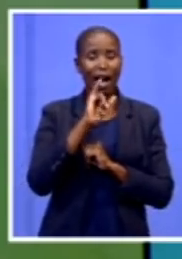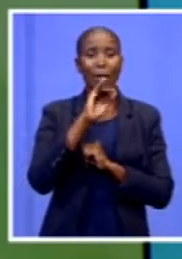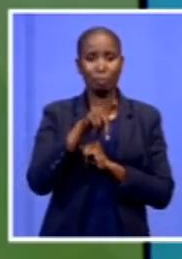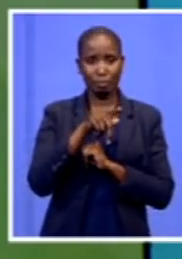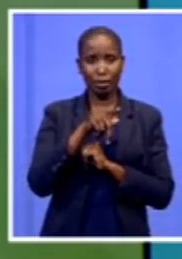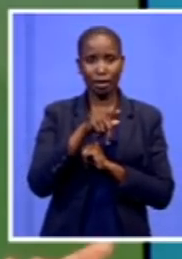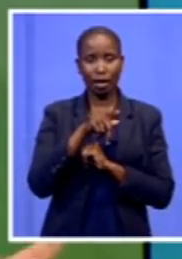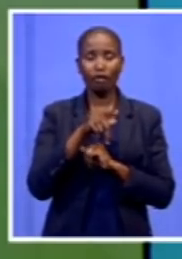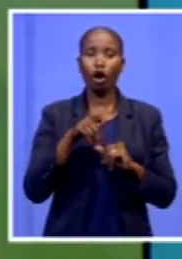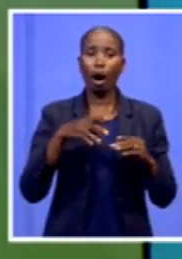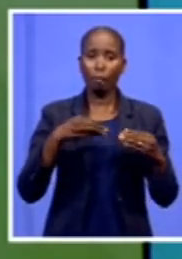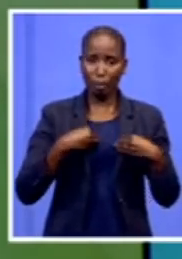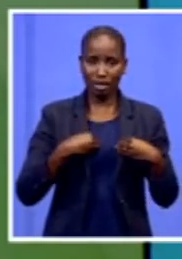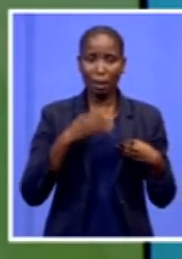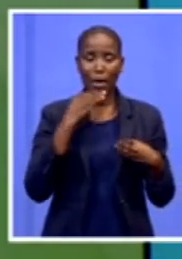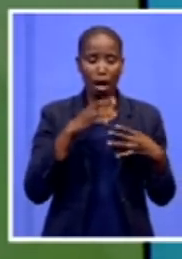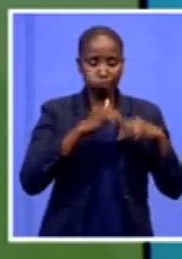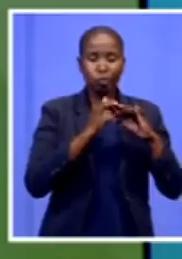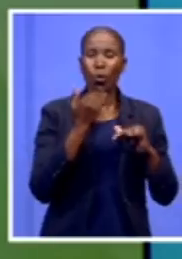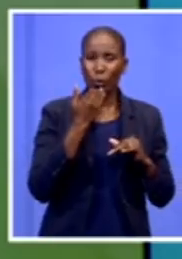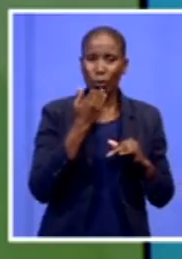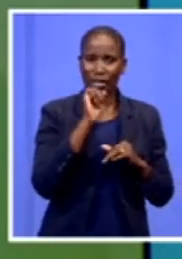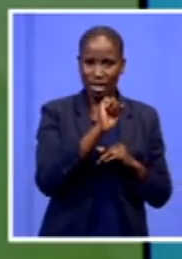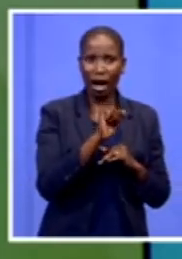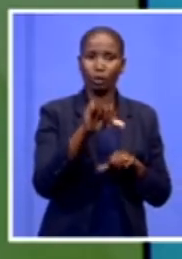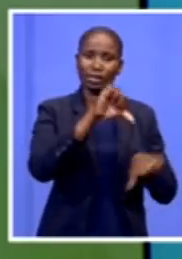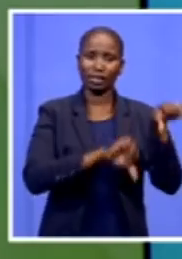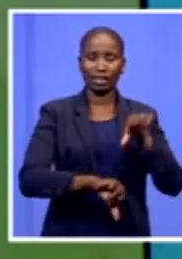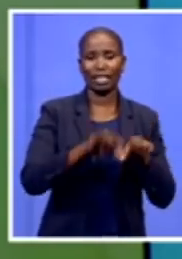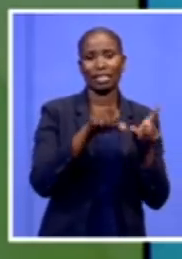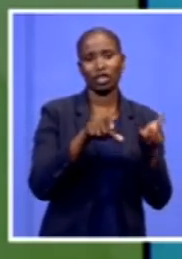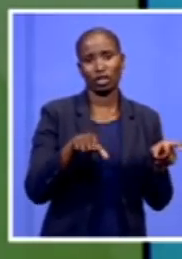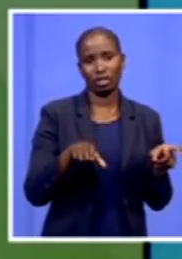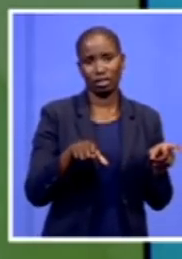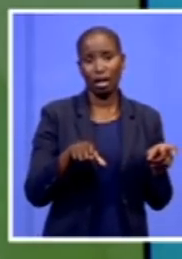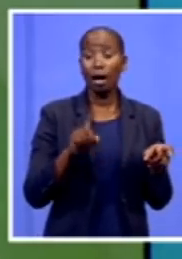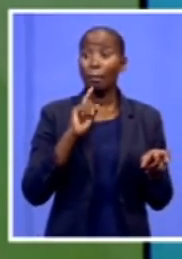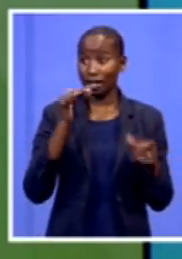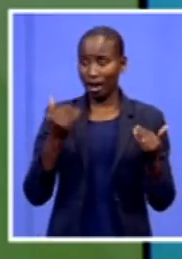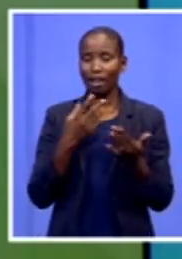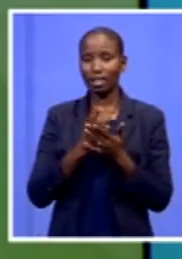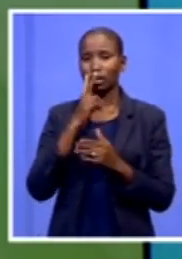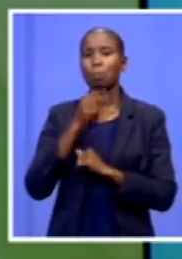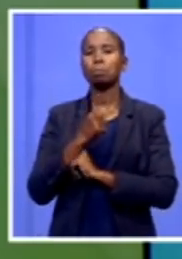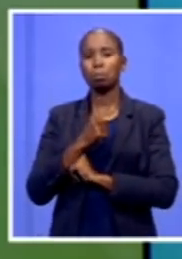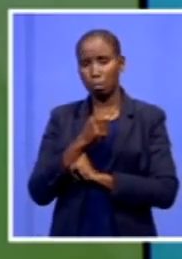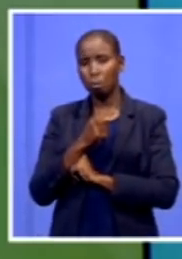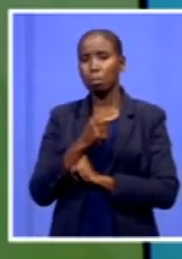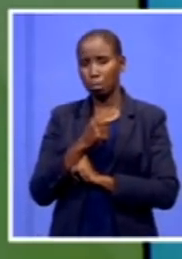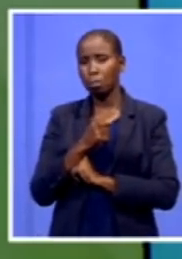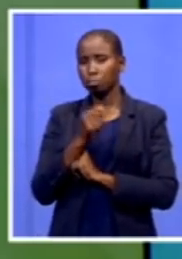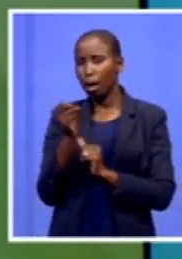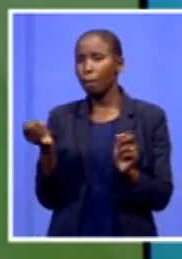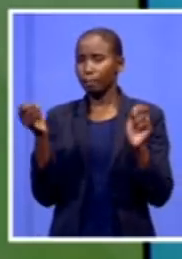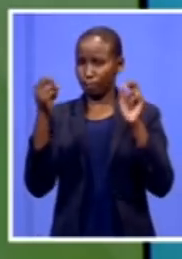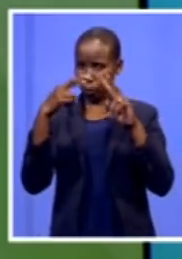developed. And here I think we can find a bridge. The goal is really to make sure that the